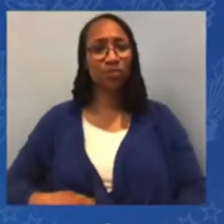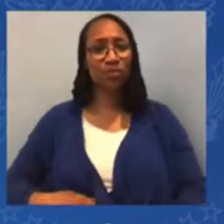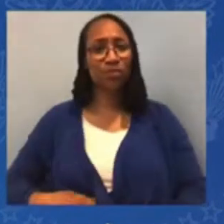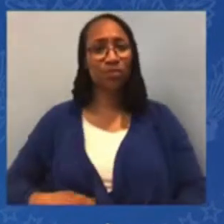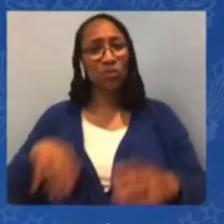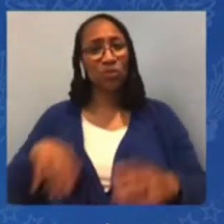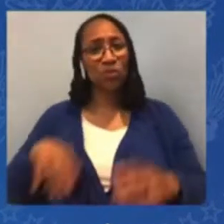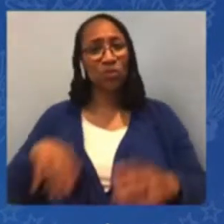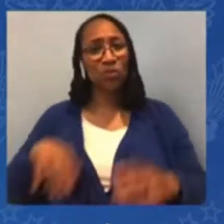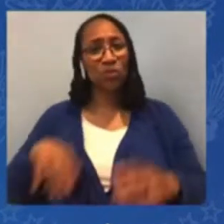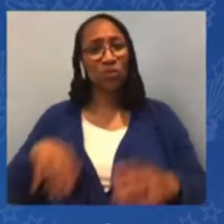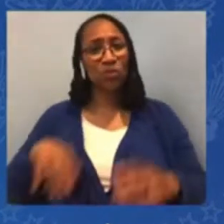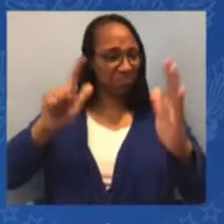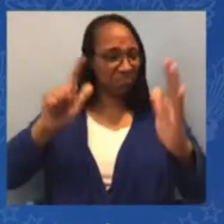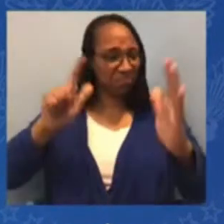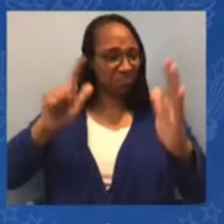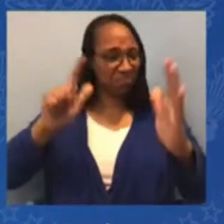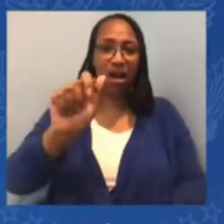High capacity